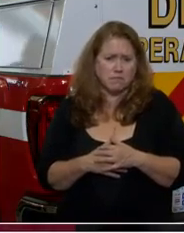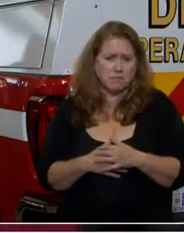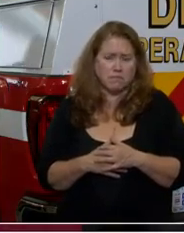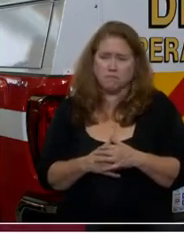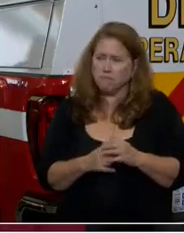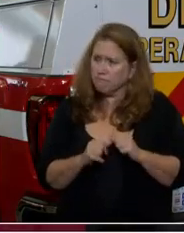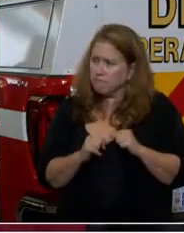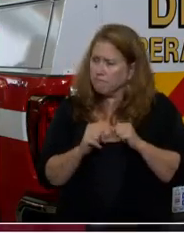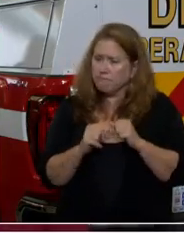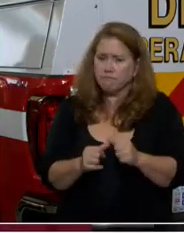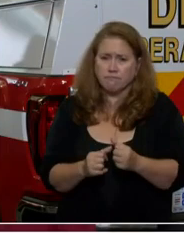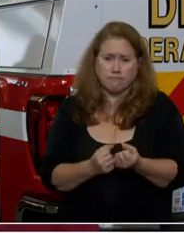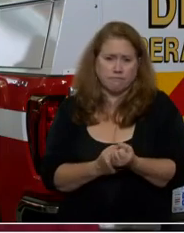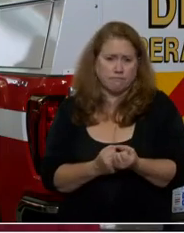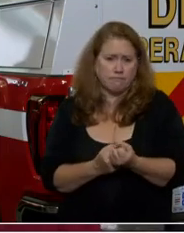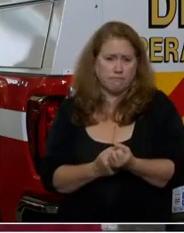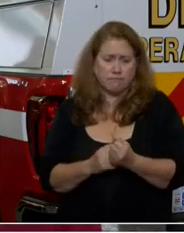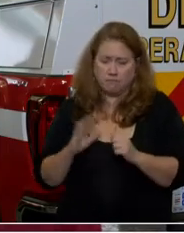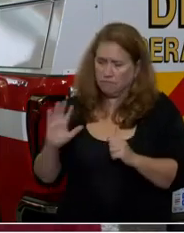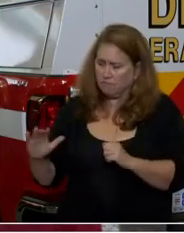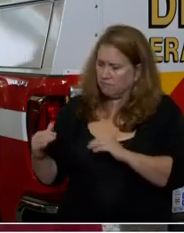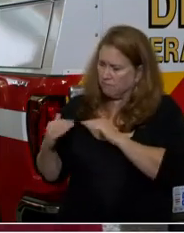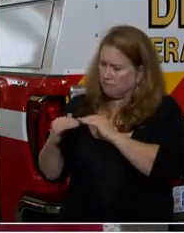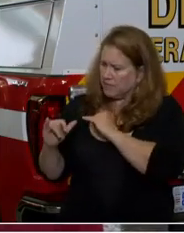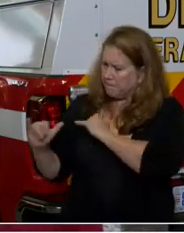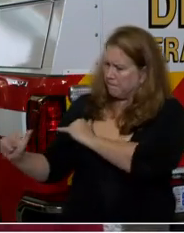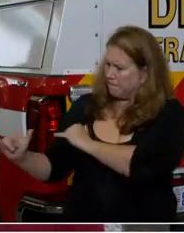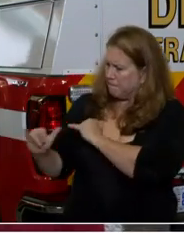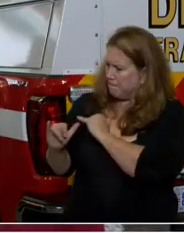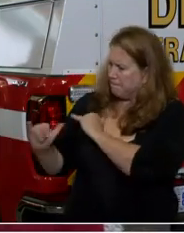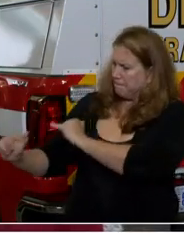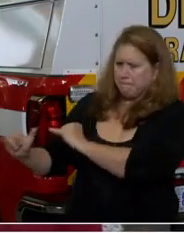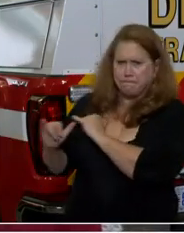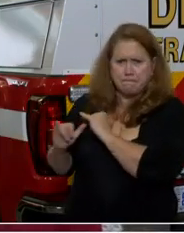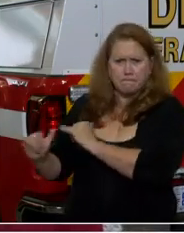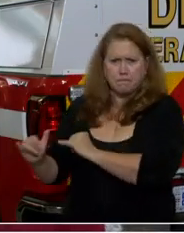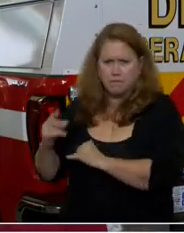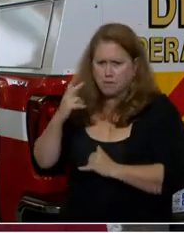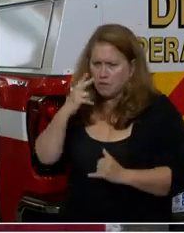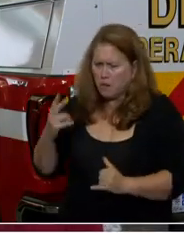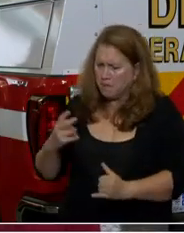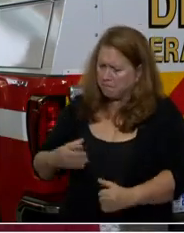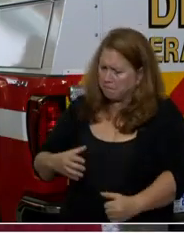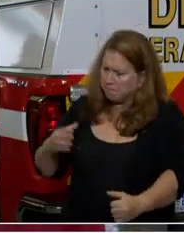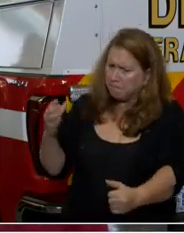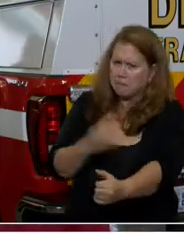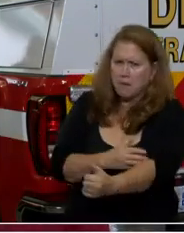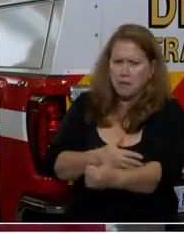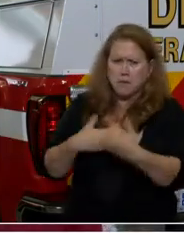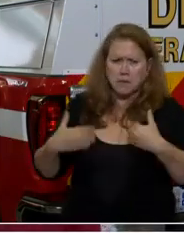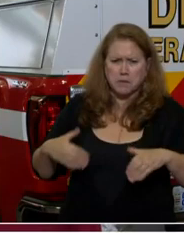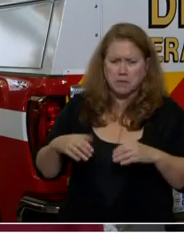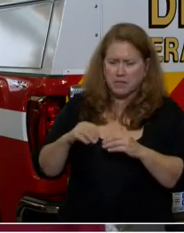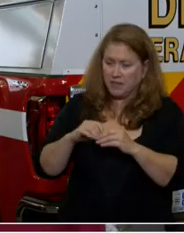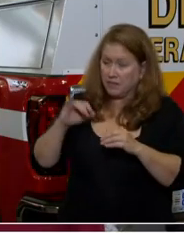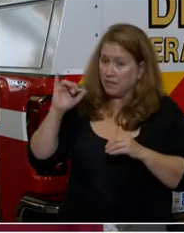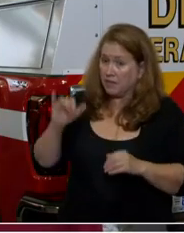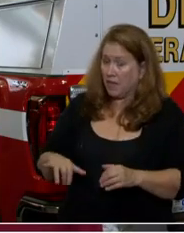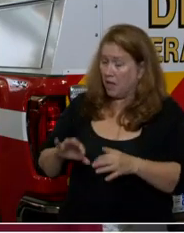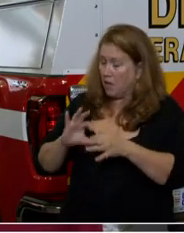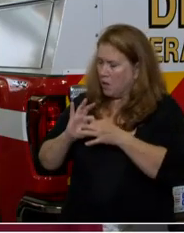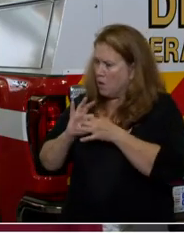fellow human beings. We witnessed the power of unity, and people from all walks of life, regardless of